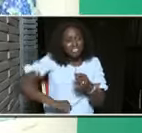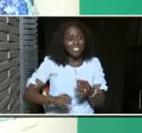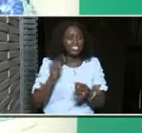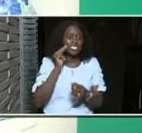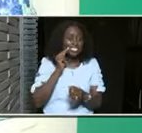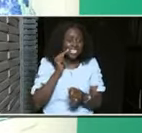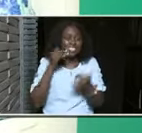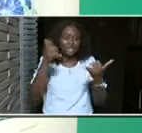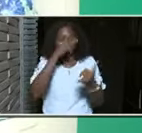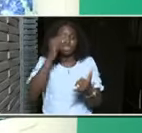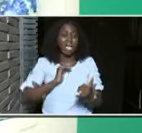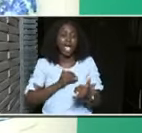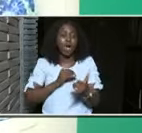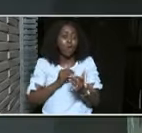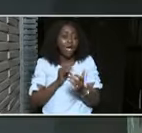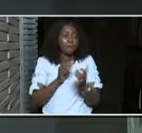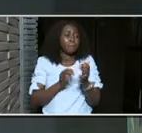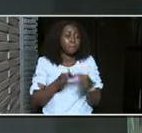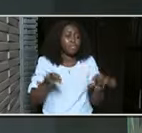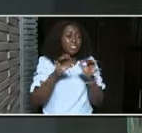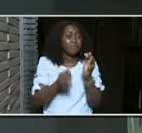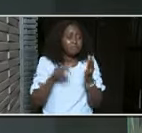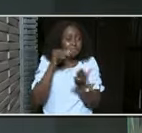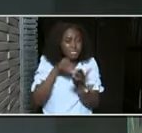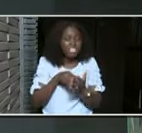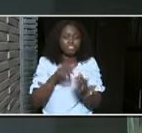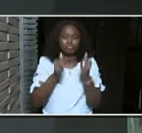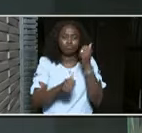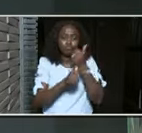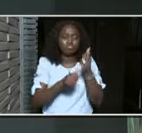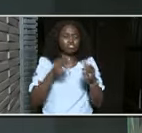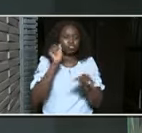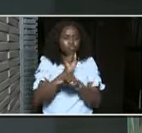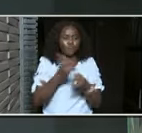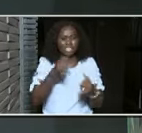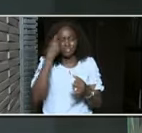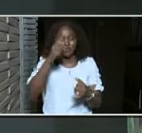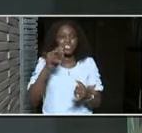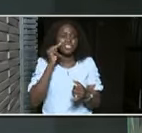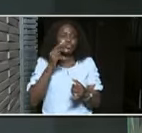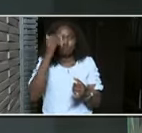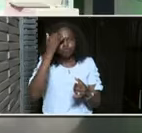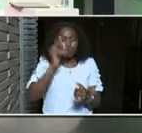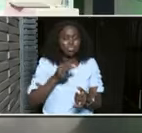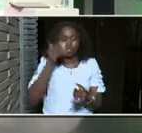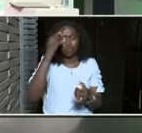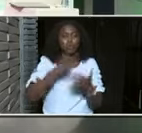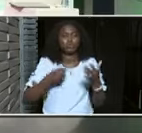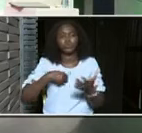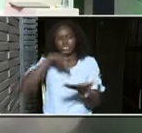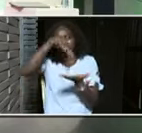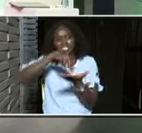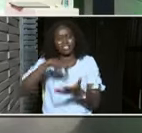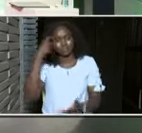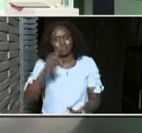our main job now is for Nigerians to know us and know what we stand for. And last few words,